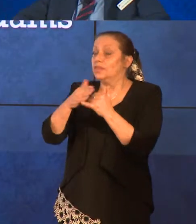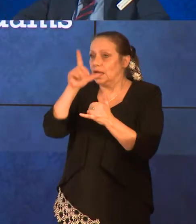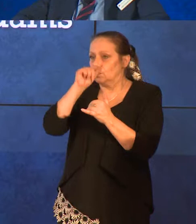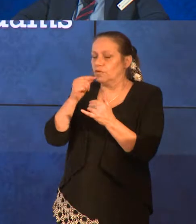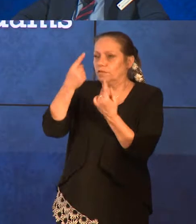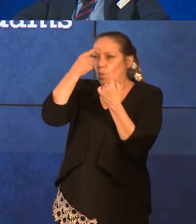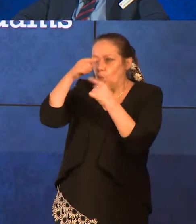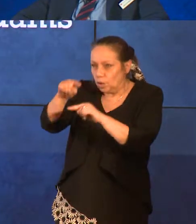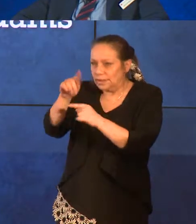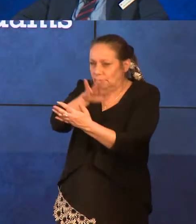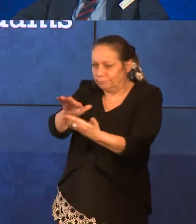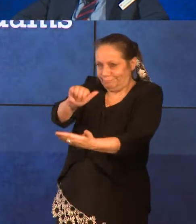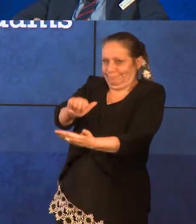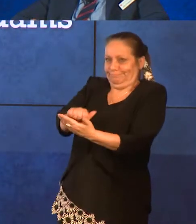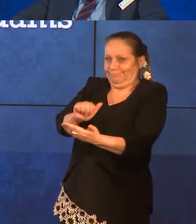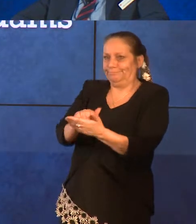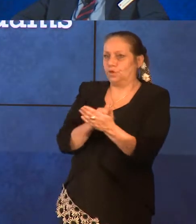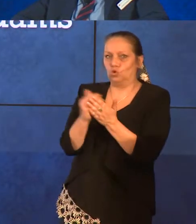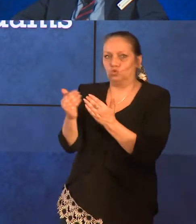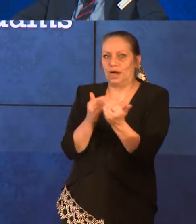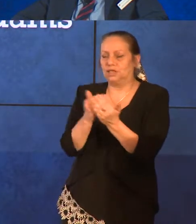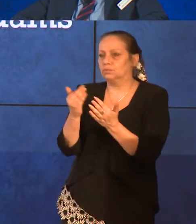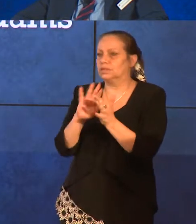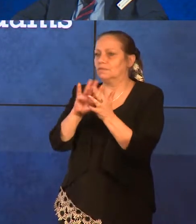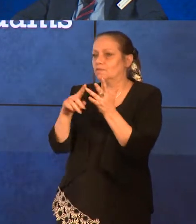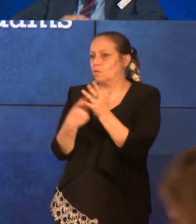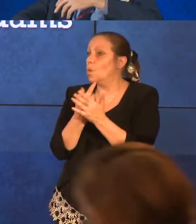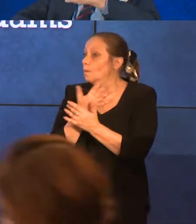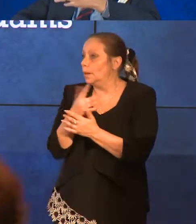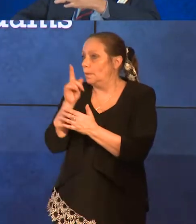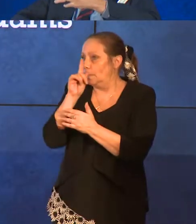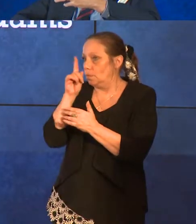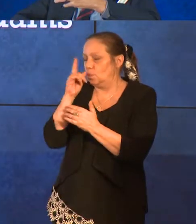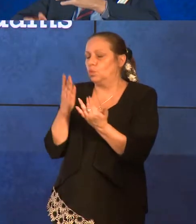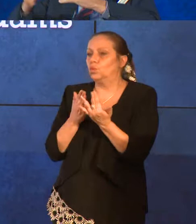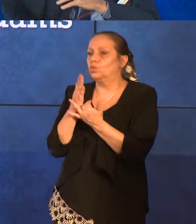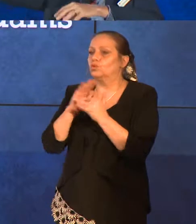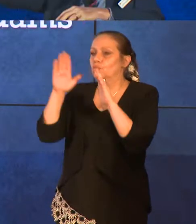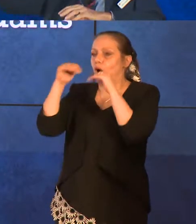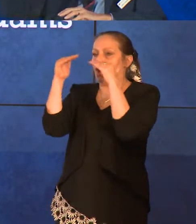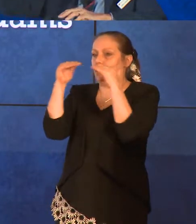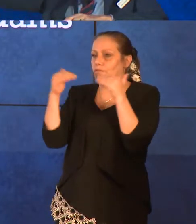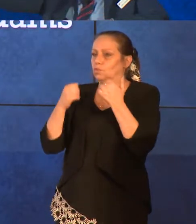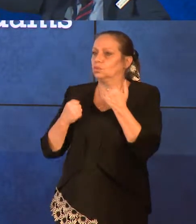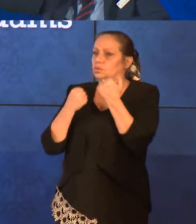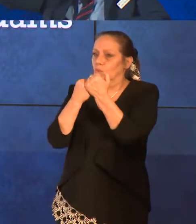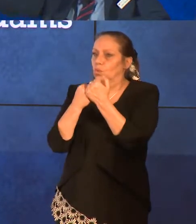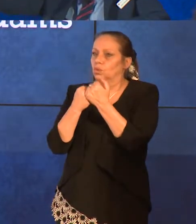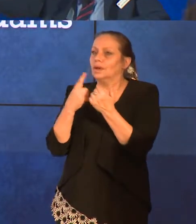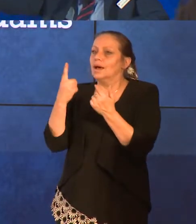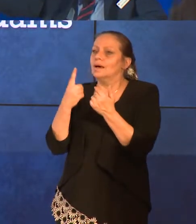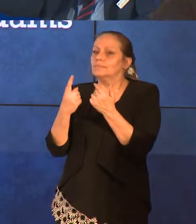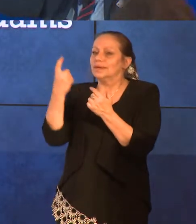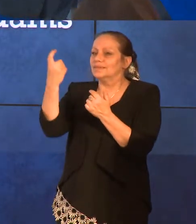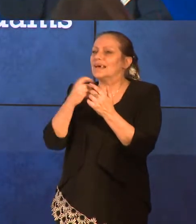out suitable arrangements for many of those people through high-level support from the agency, but it's come right at the end of